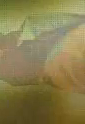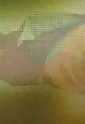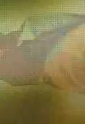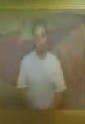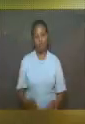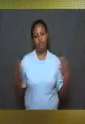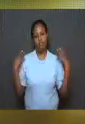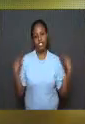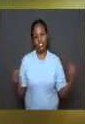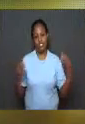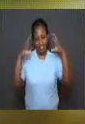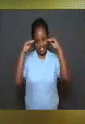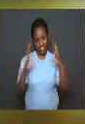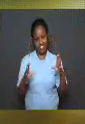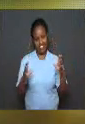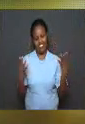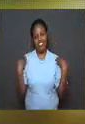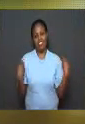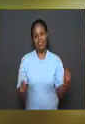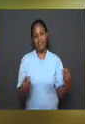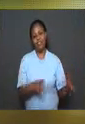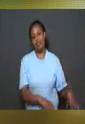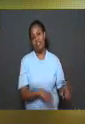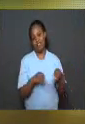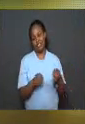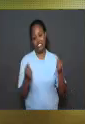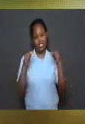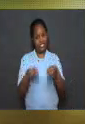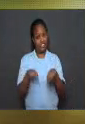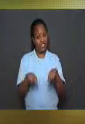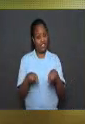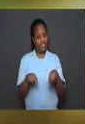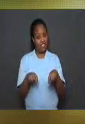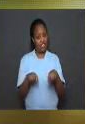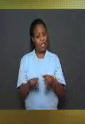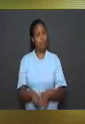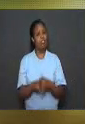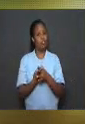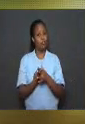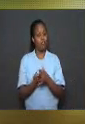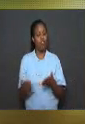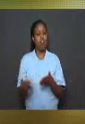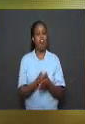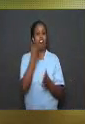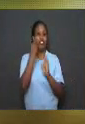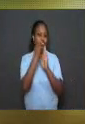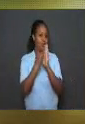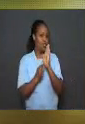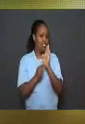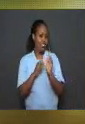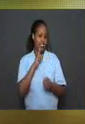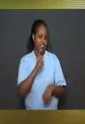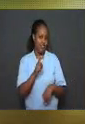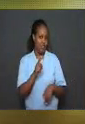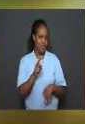Hello, teacher. Hello, students. Today, we begin a new unit